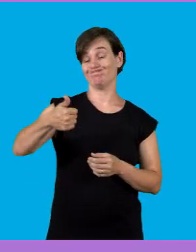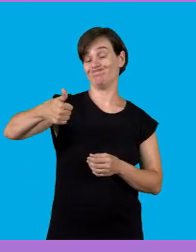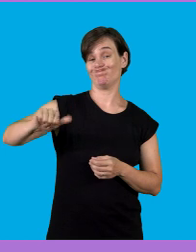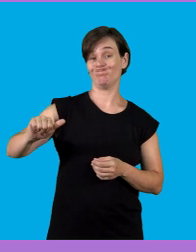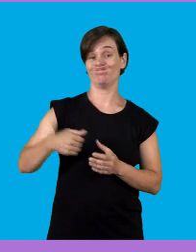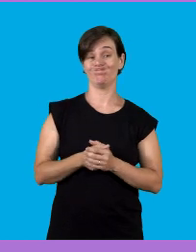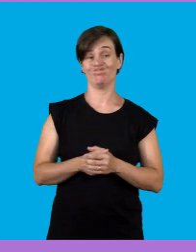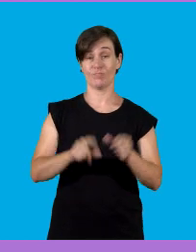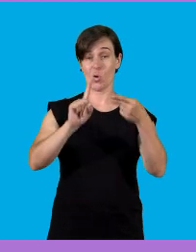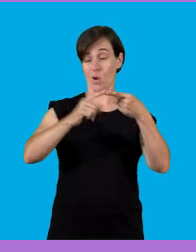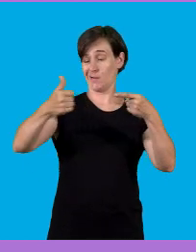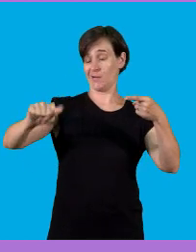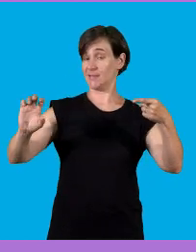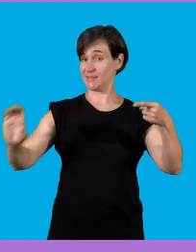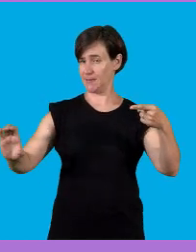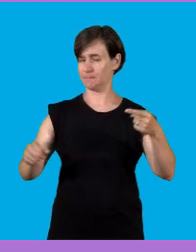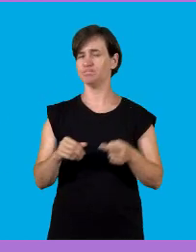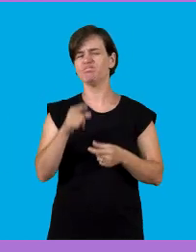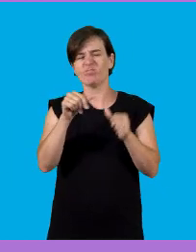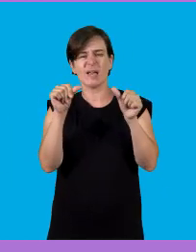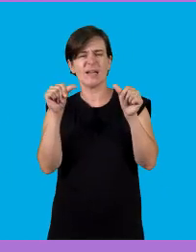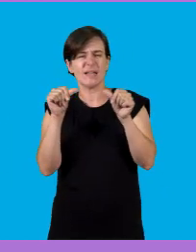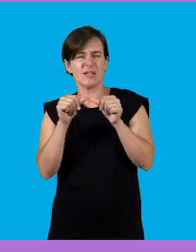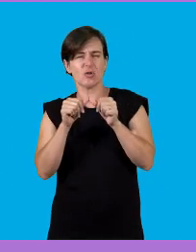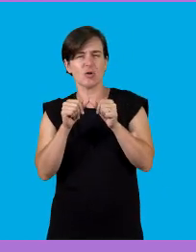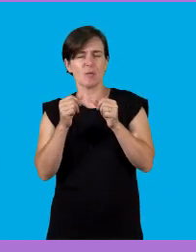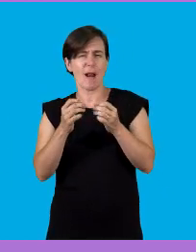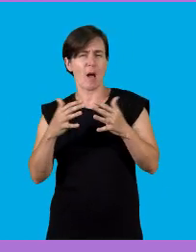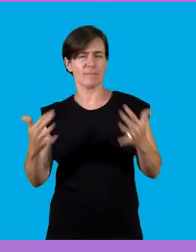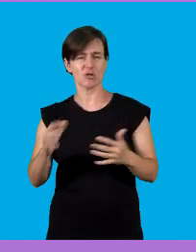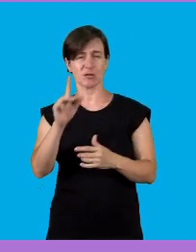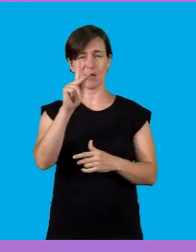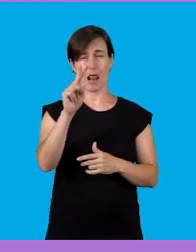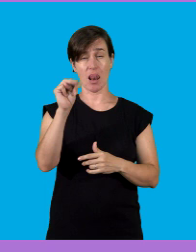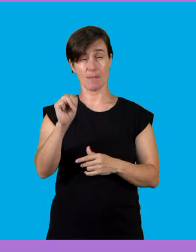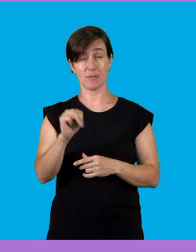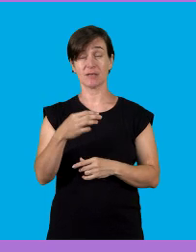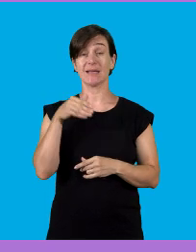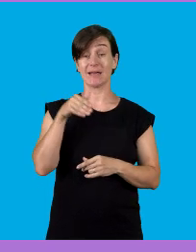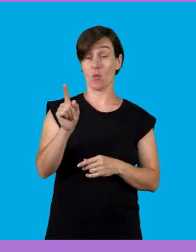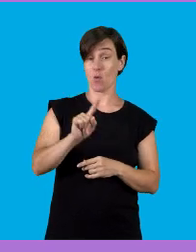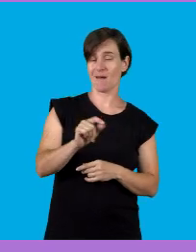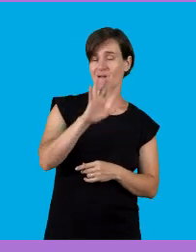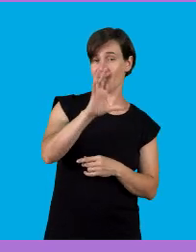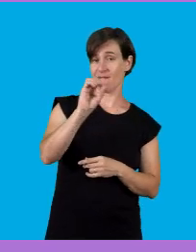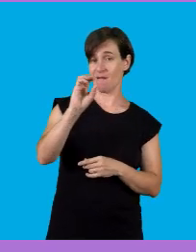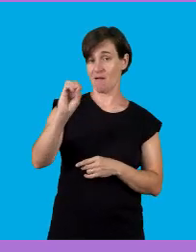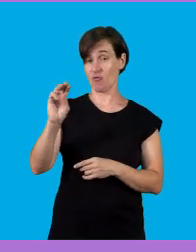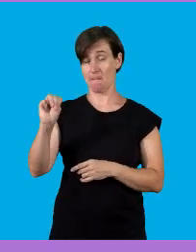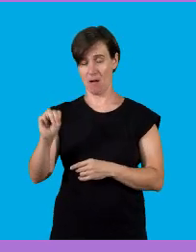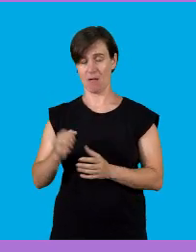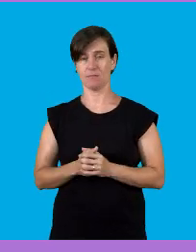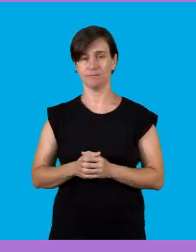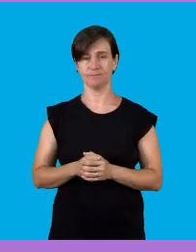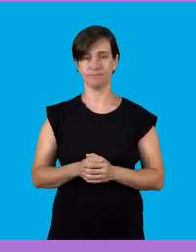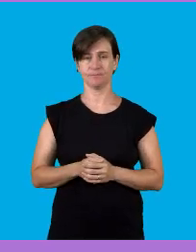question. Question number 1C says, determine the number of kilometers in 500 miles. Now, looking at